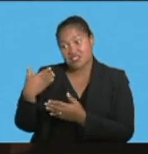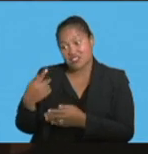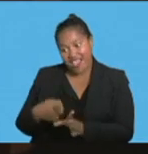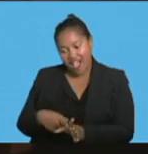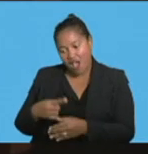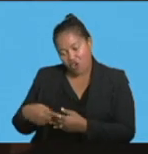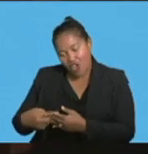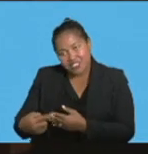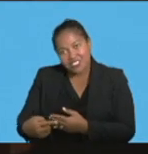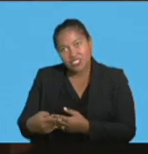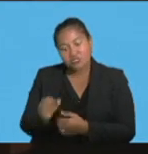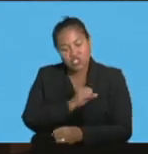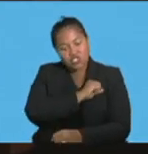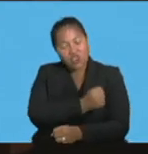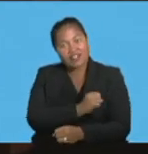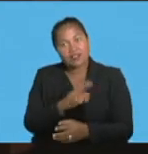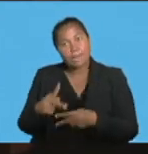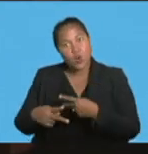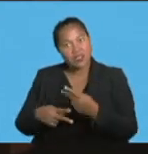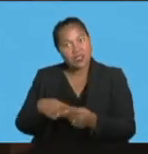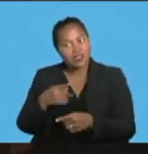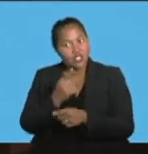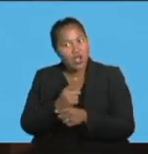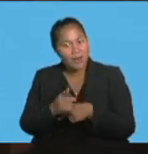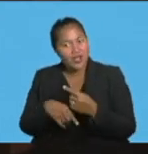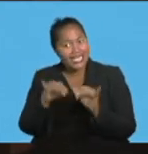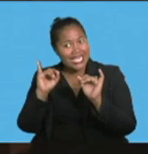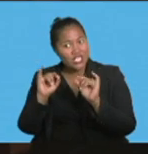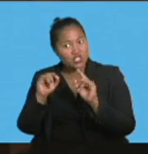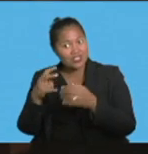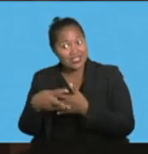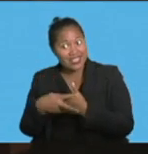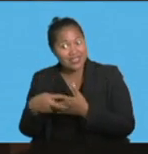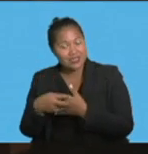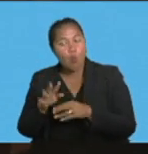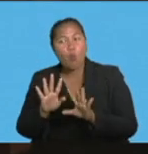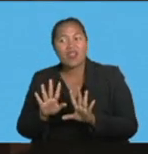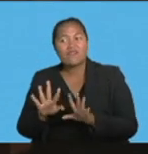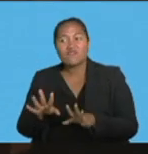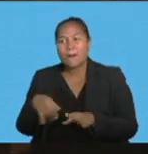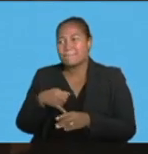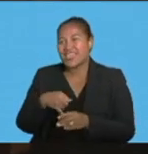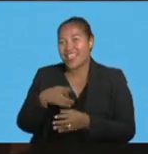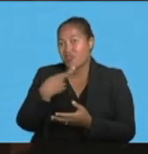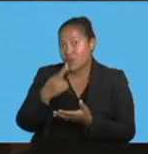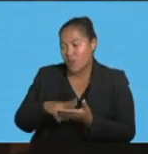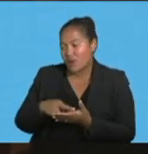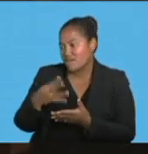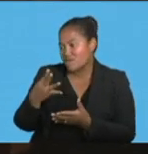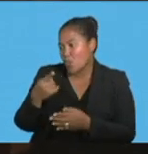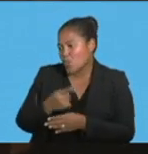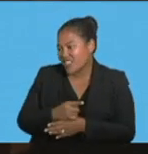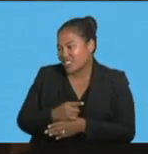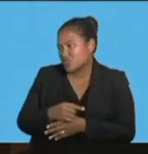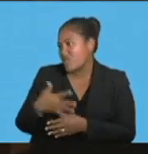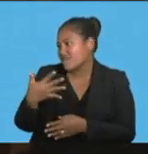processes to address certain areas, such as reducing waiting for medical reports from 4 weeks to 5 to 10